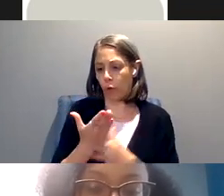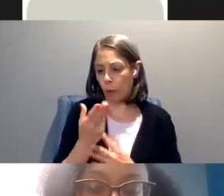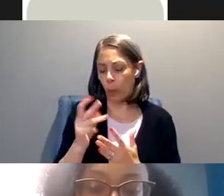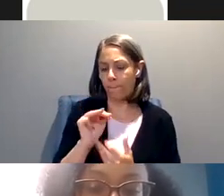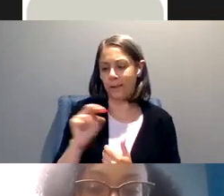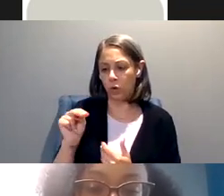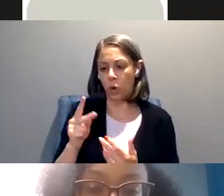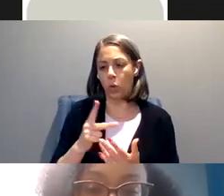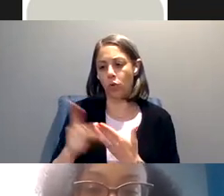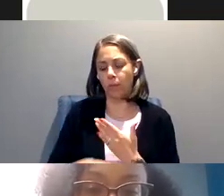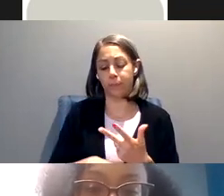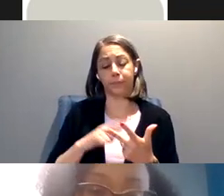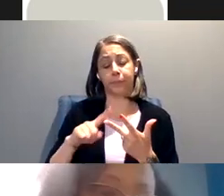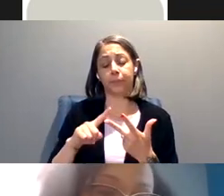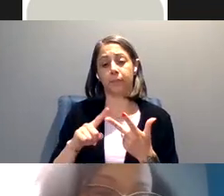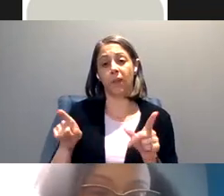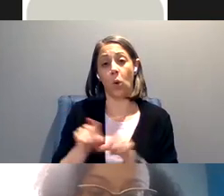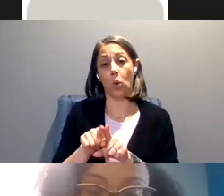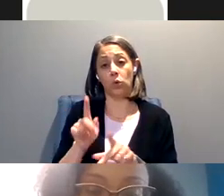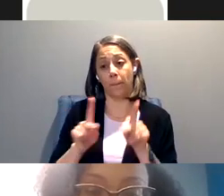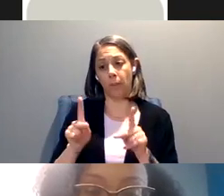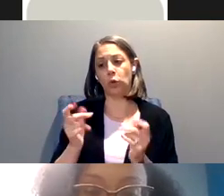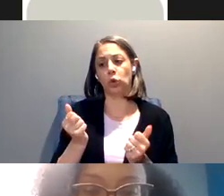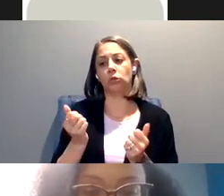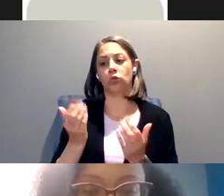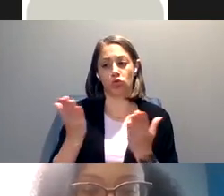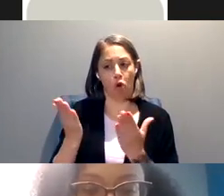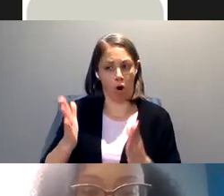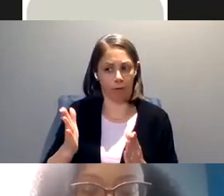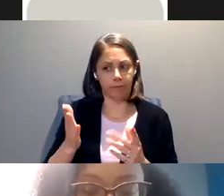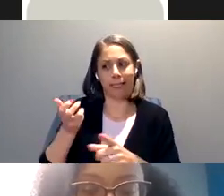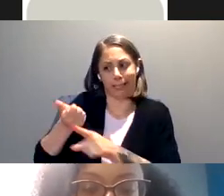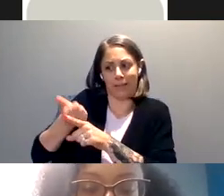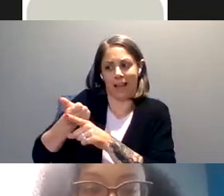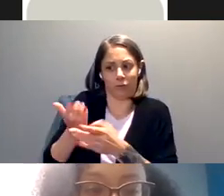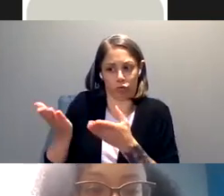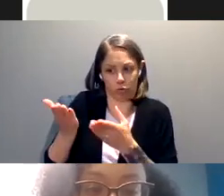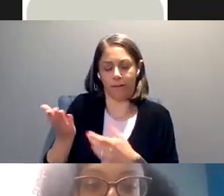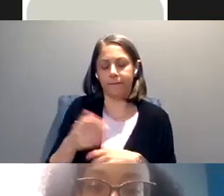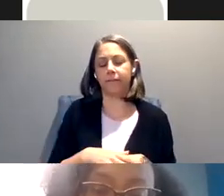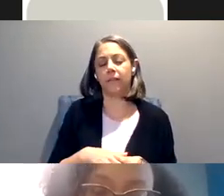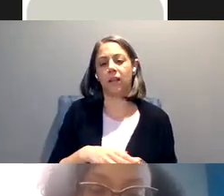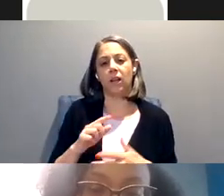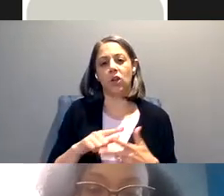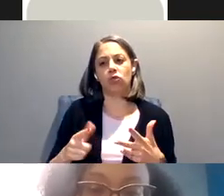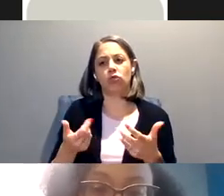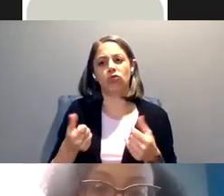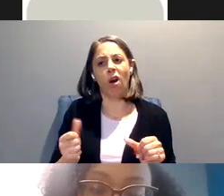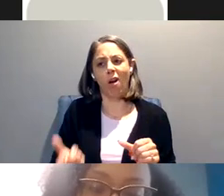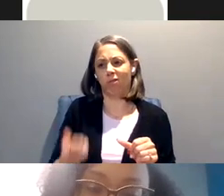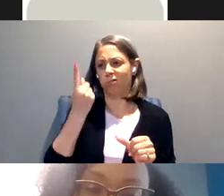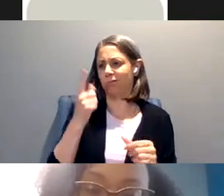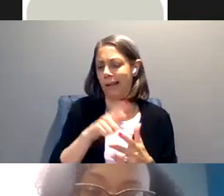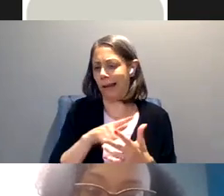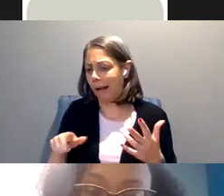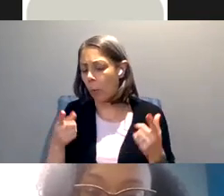programs, and also the people that were being served themselves to really understand kind of what the landscape looks like and where